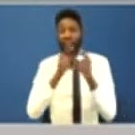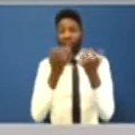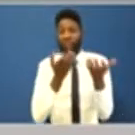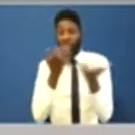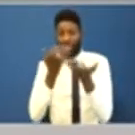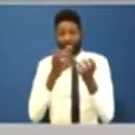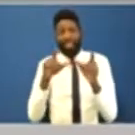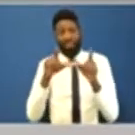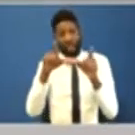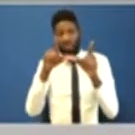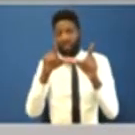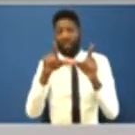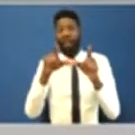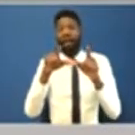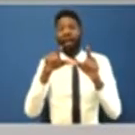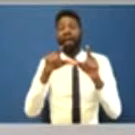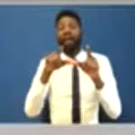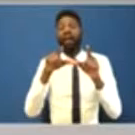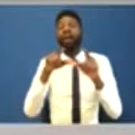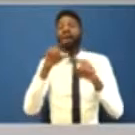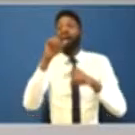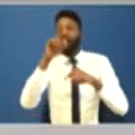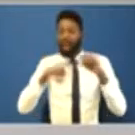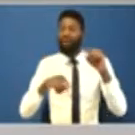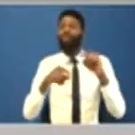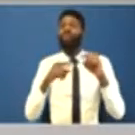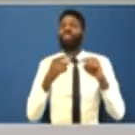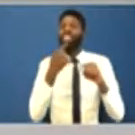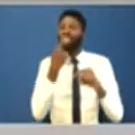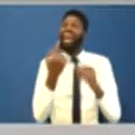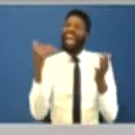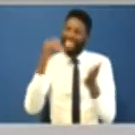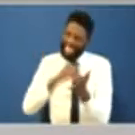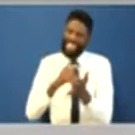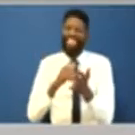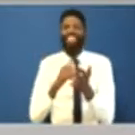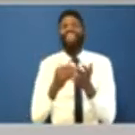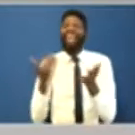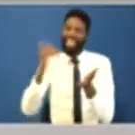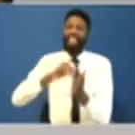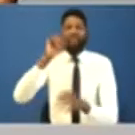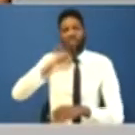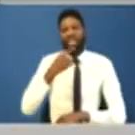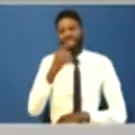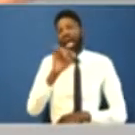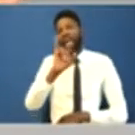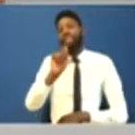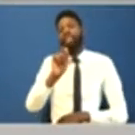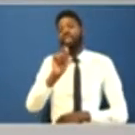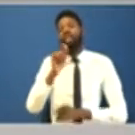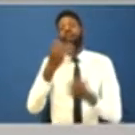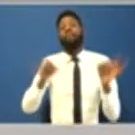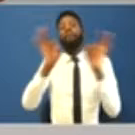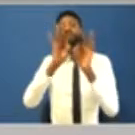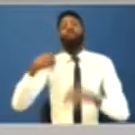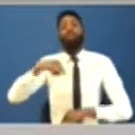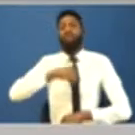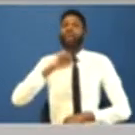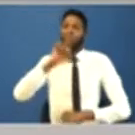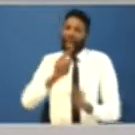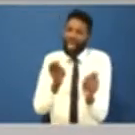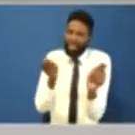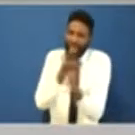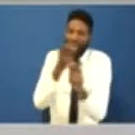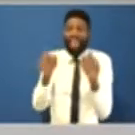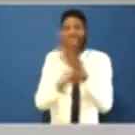i cannot stress the value of id because it allows us to track everything that we're required to whether it